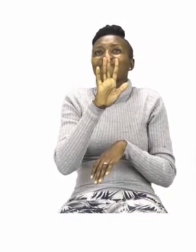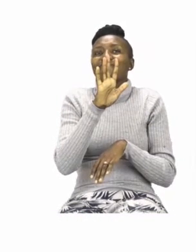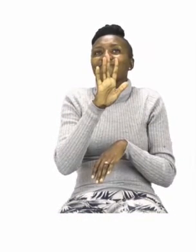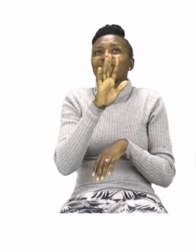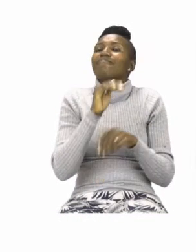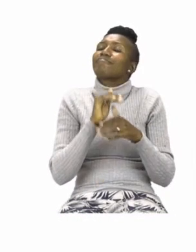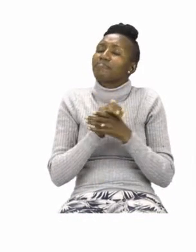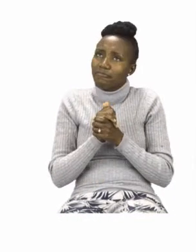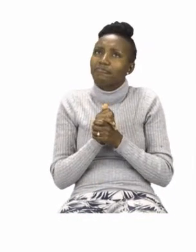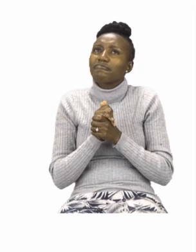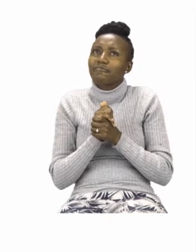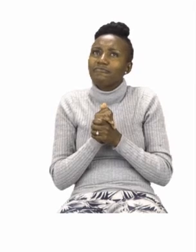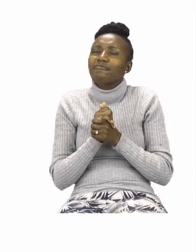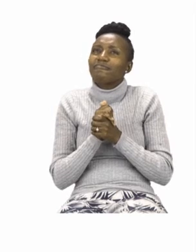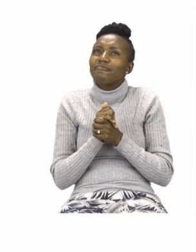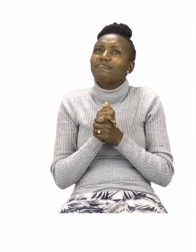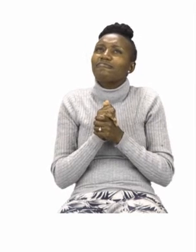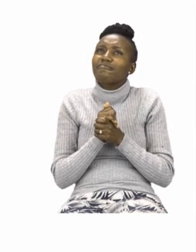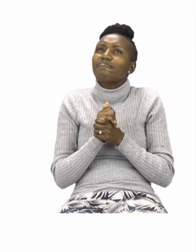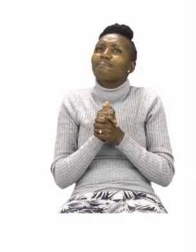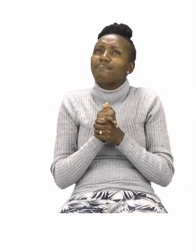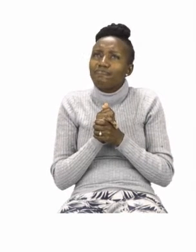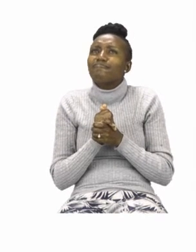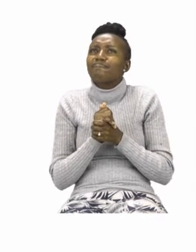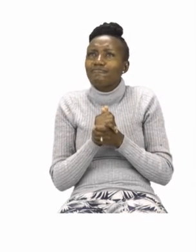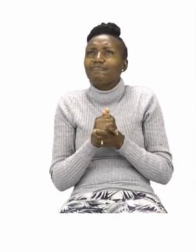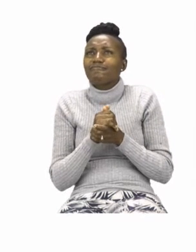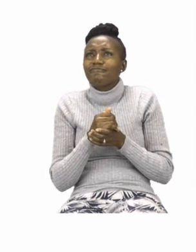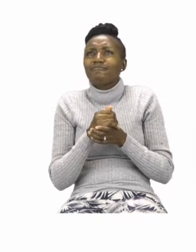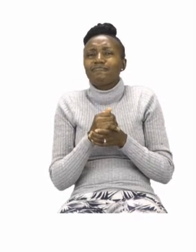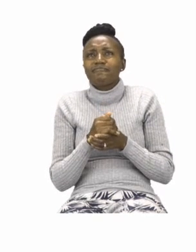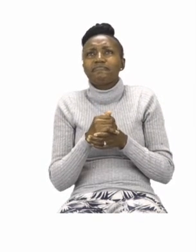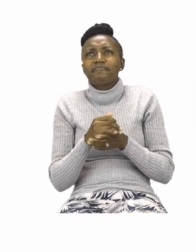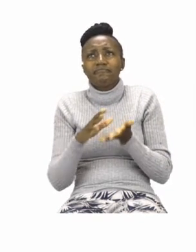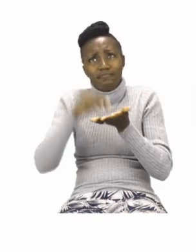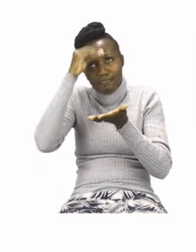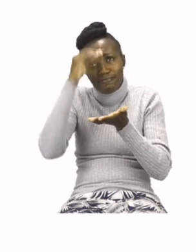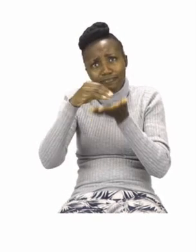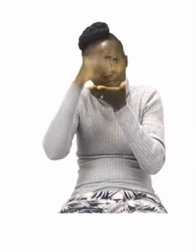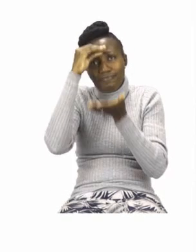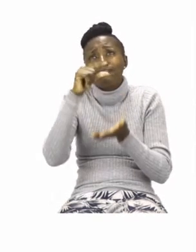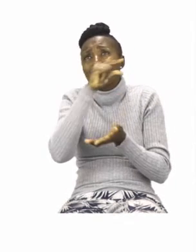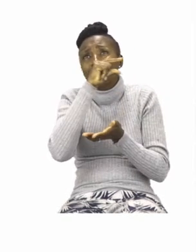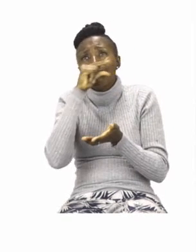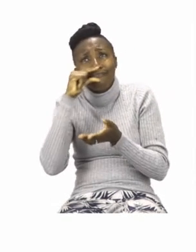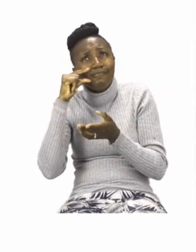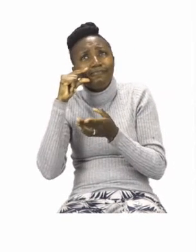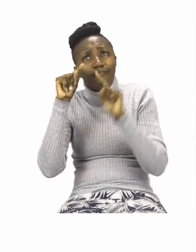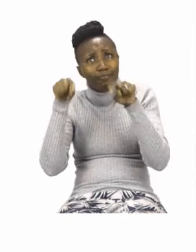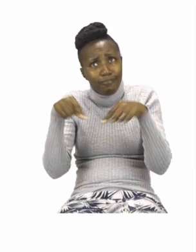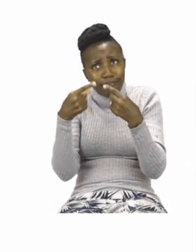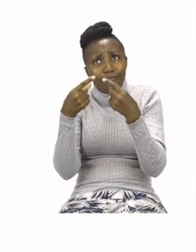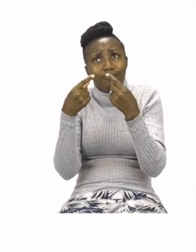page 5, we are going to be naming and tracing the classroom